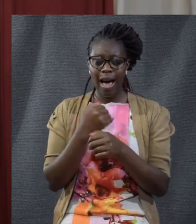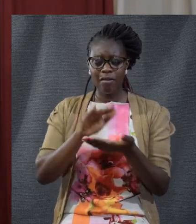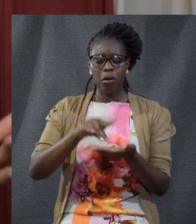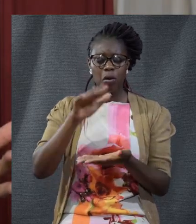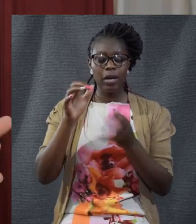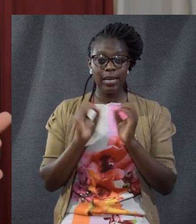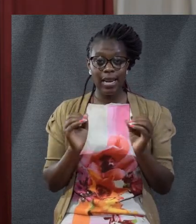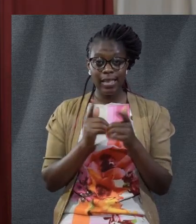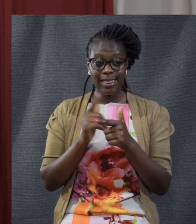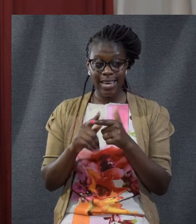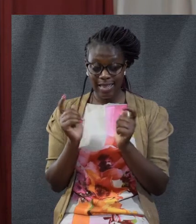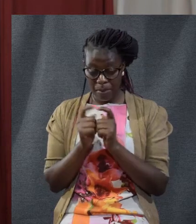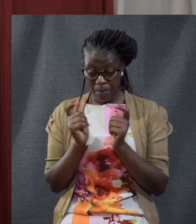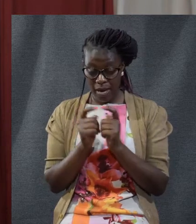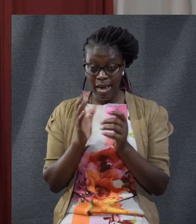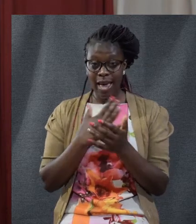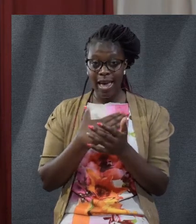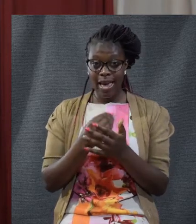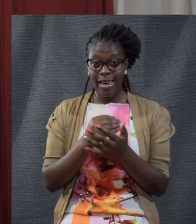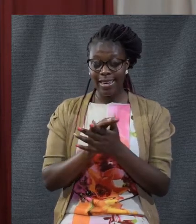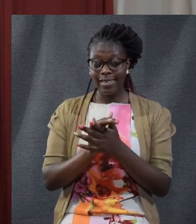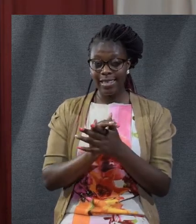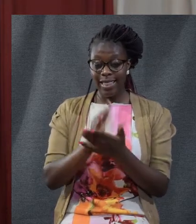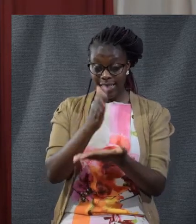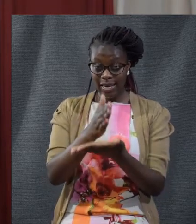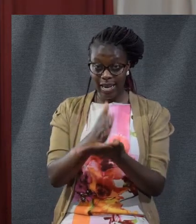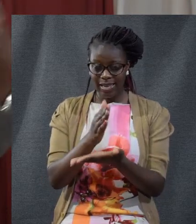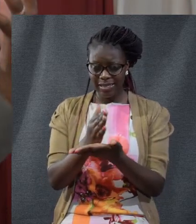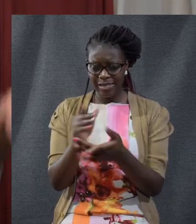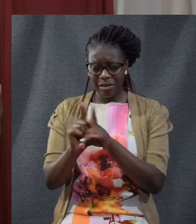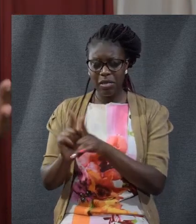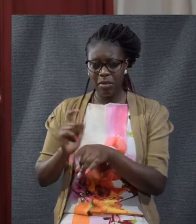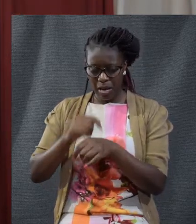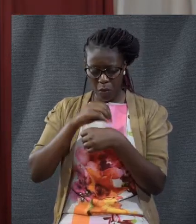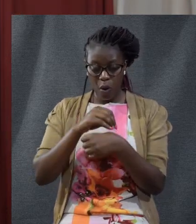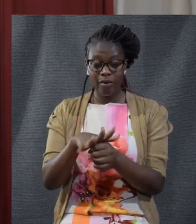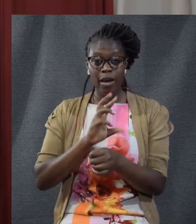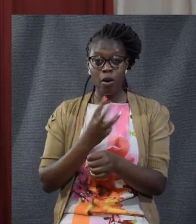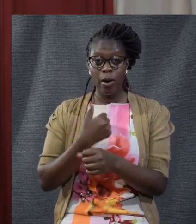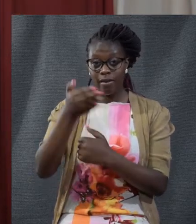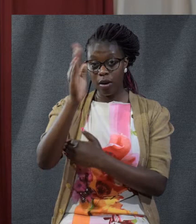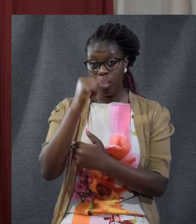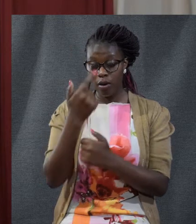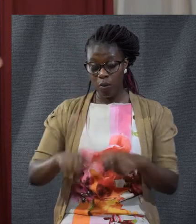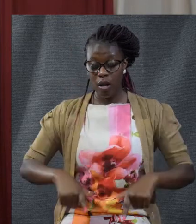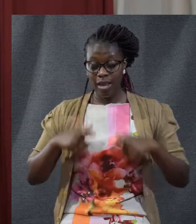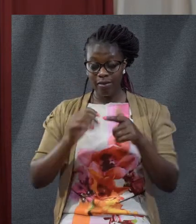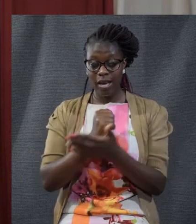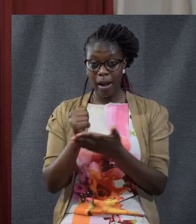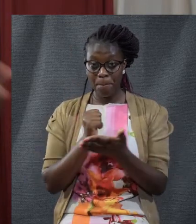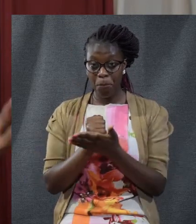no glory. And in the pain and disease, which is a reality even in this season of corona, we have a God